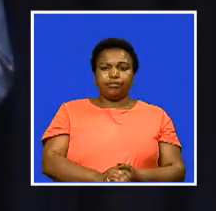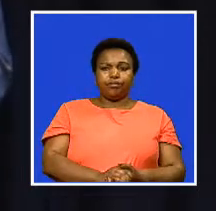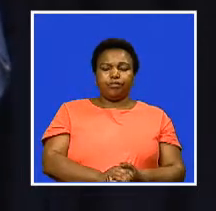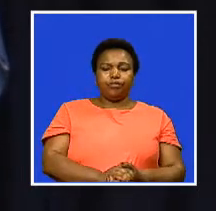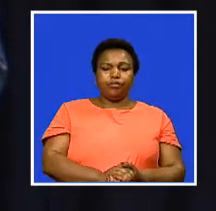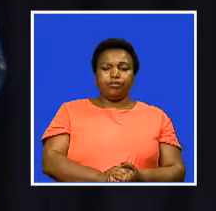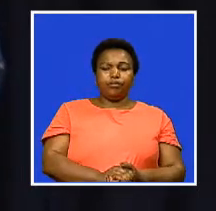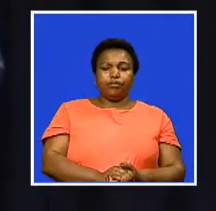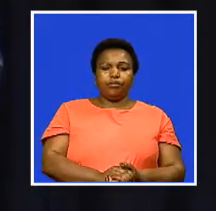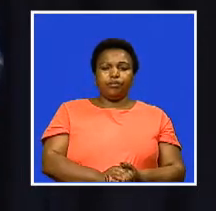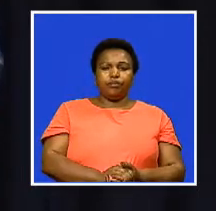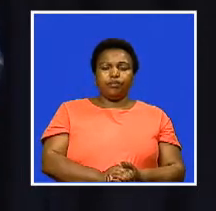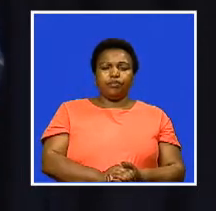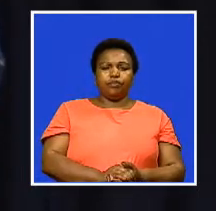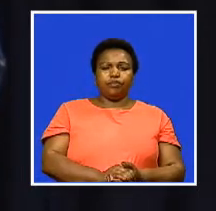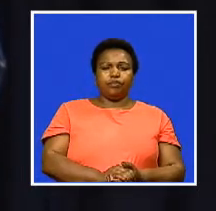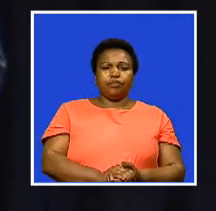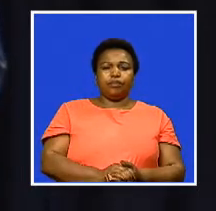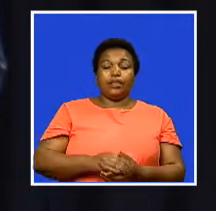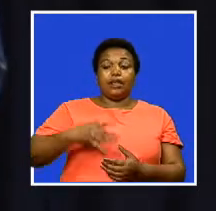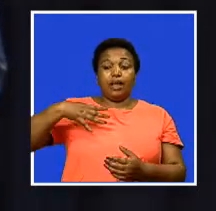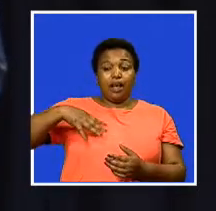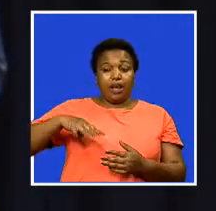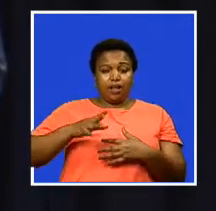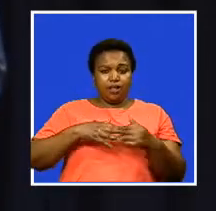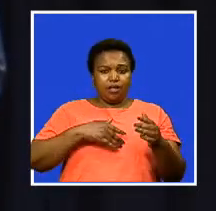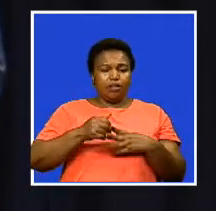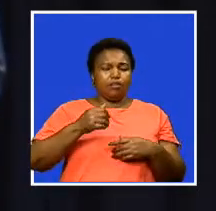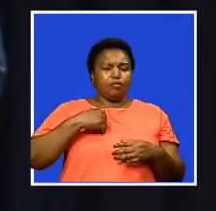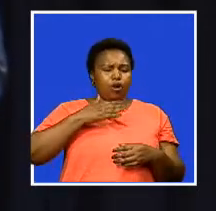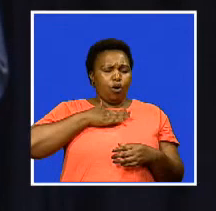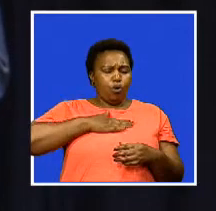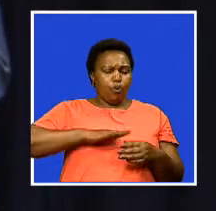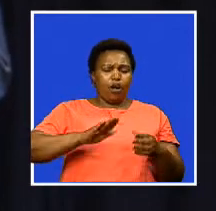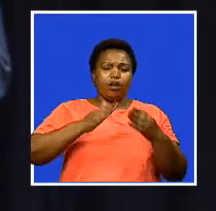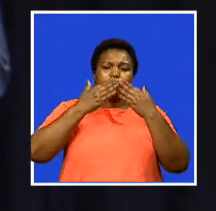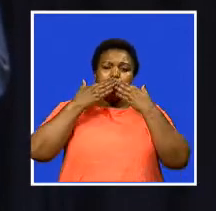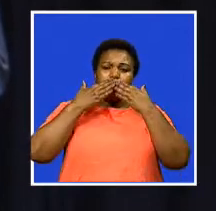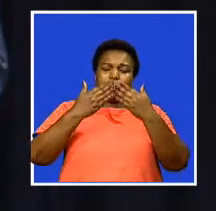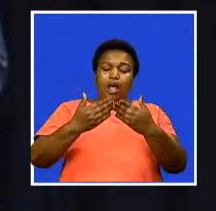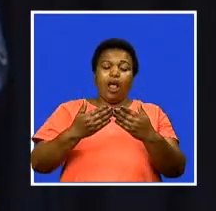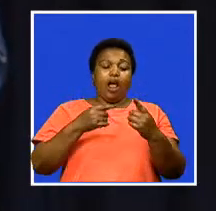ndunankulu. Ngithi angikubonge mhlonishwa nawe kakhulu ngoba